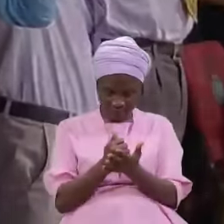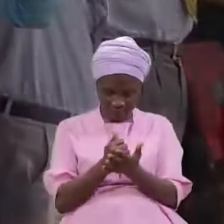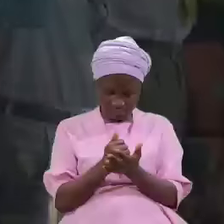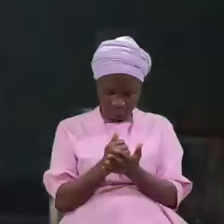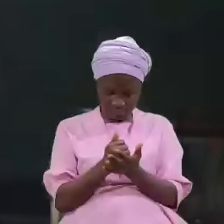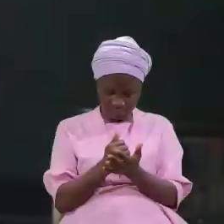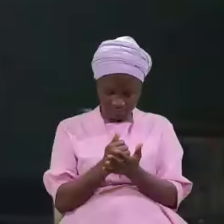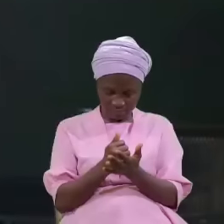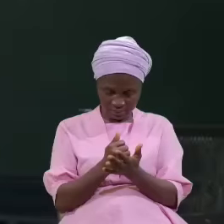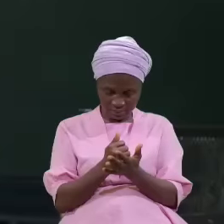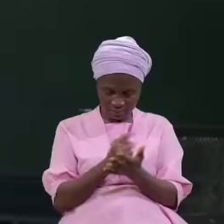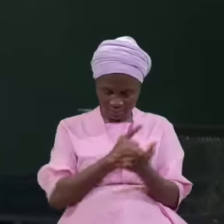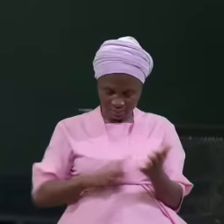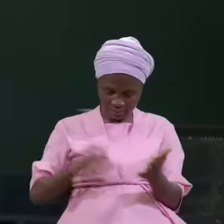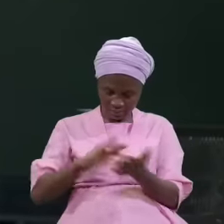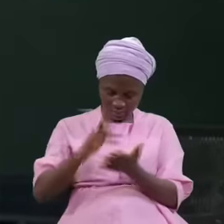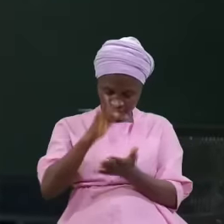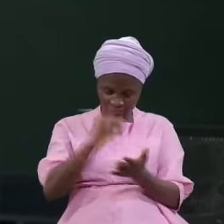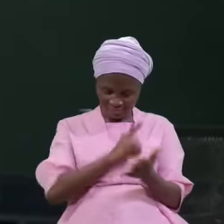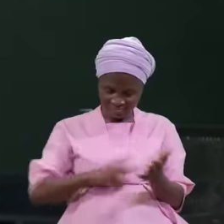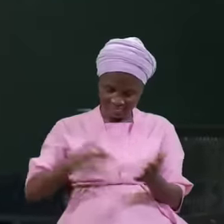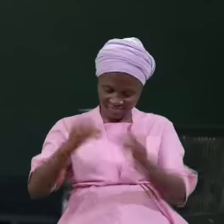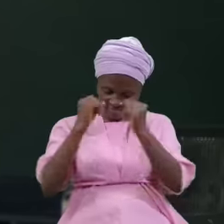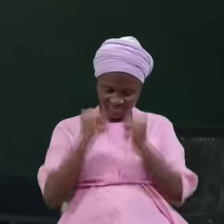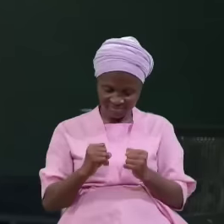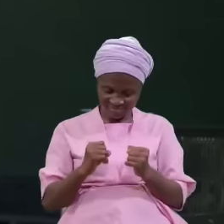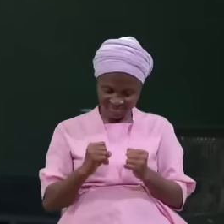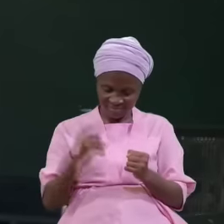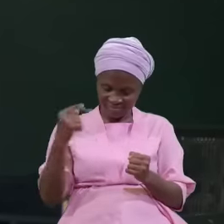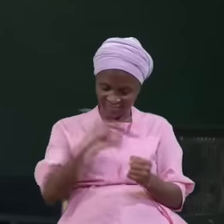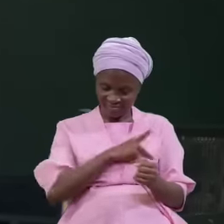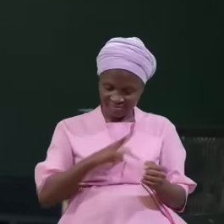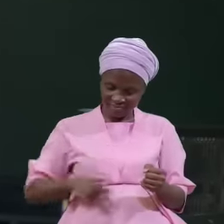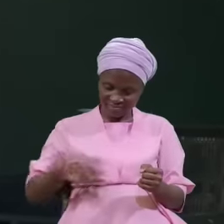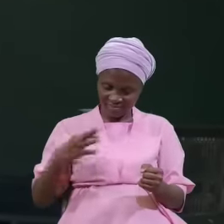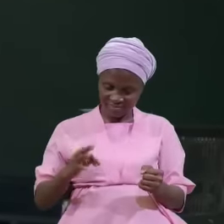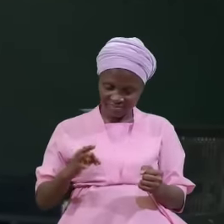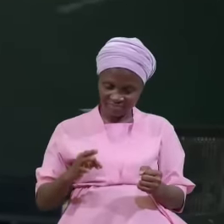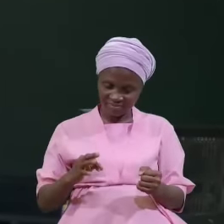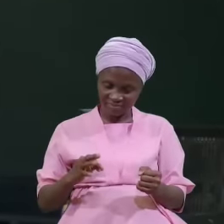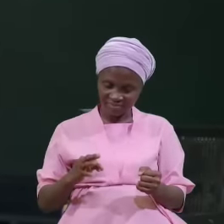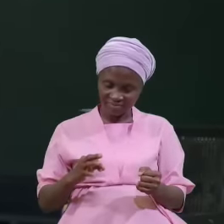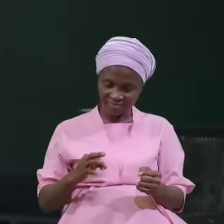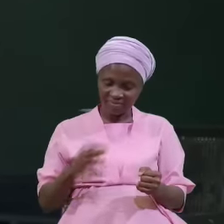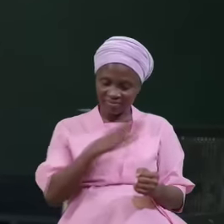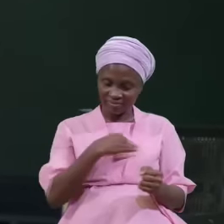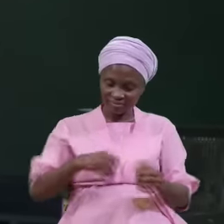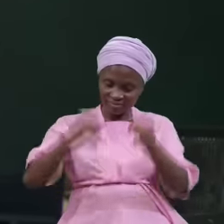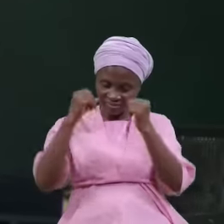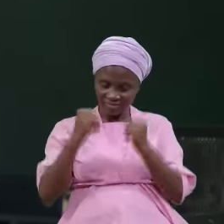of glory, Lord of power, the kingdom is yours, and the power is yours, and the